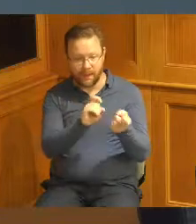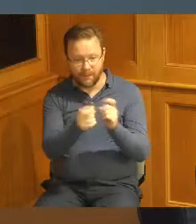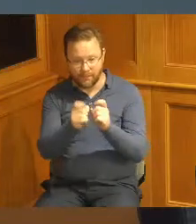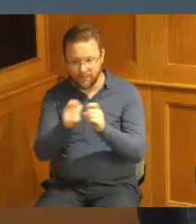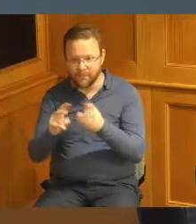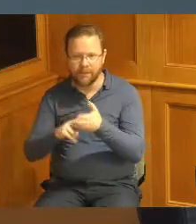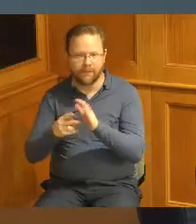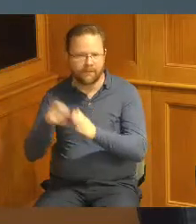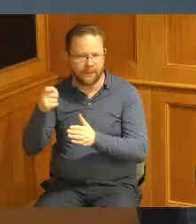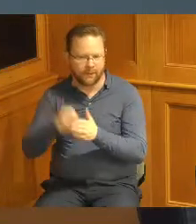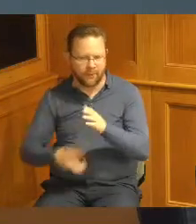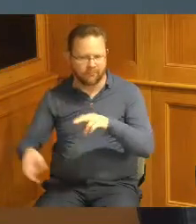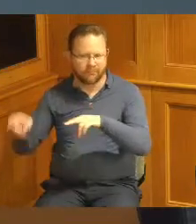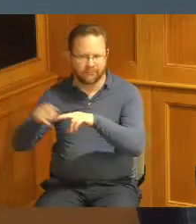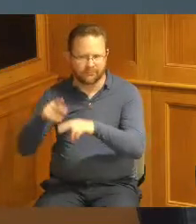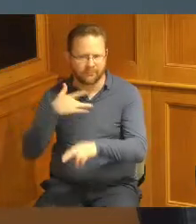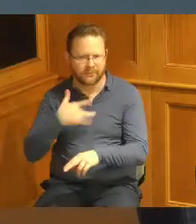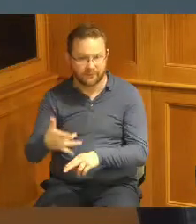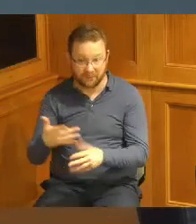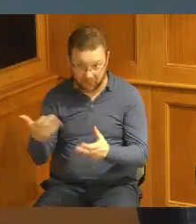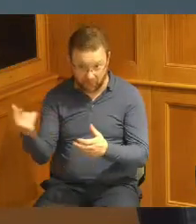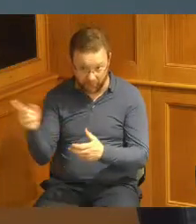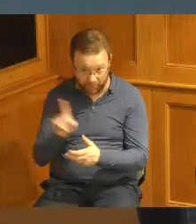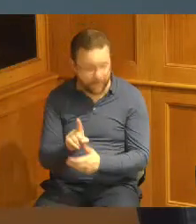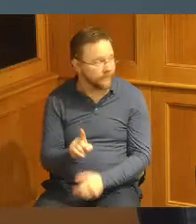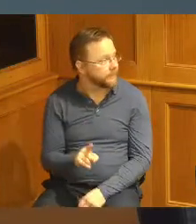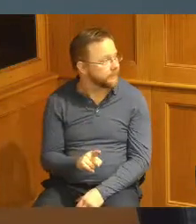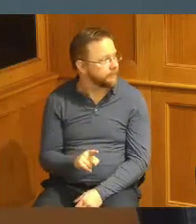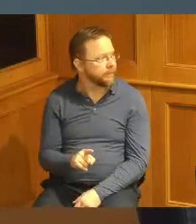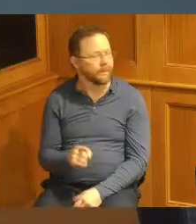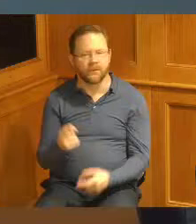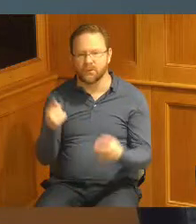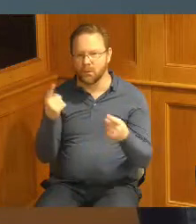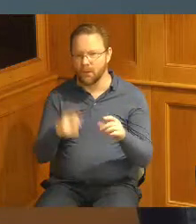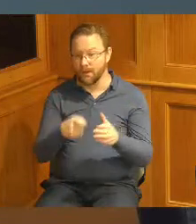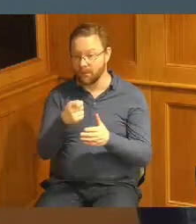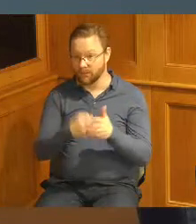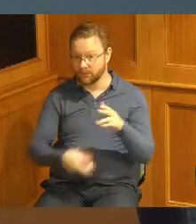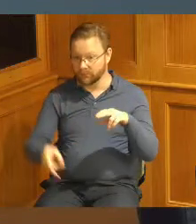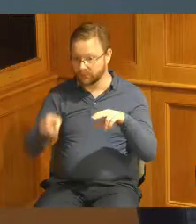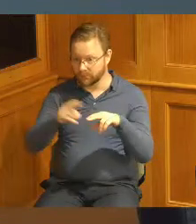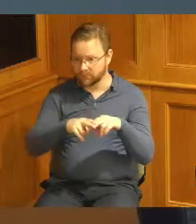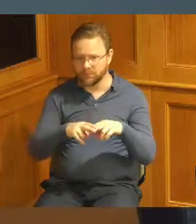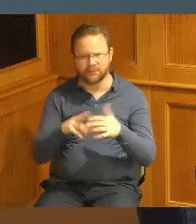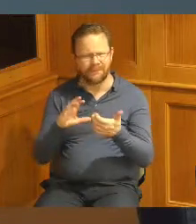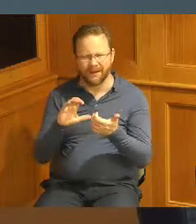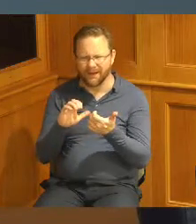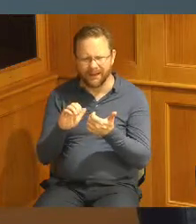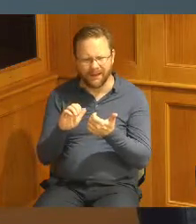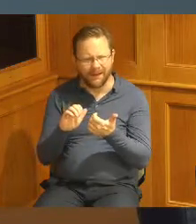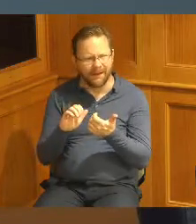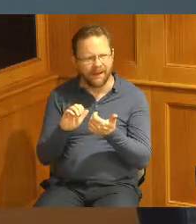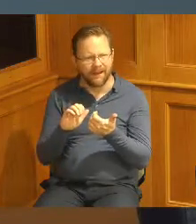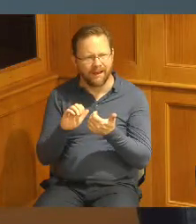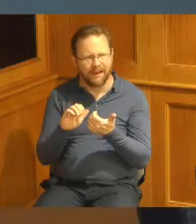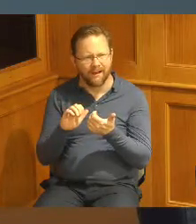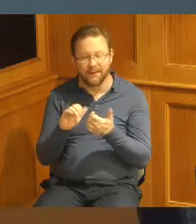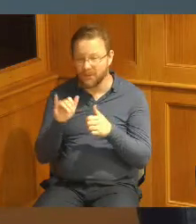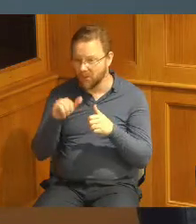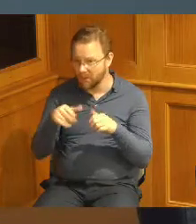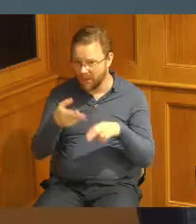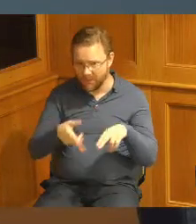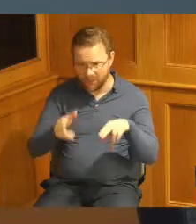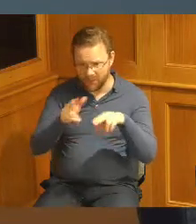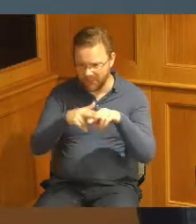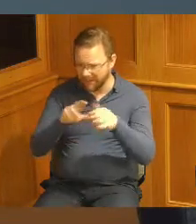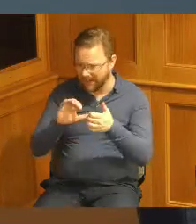in cost. So you want to come up. So there was an increase in cost, and how did you guys think that the increase would be